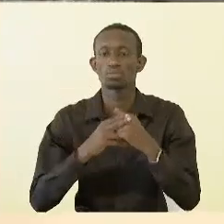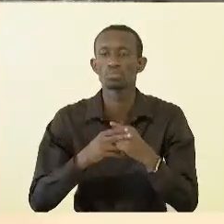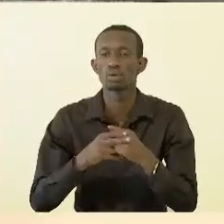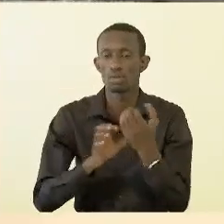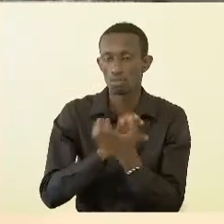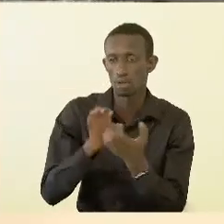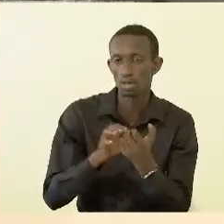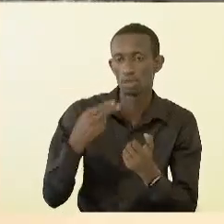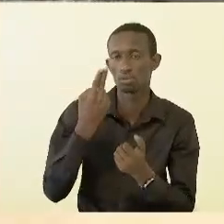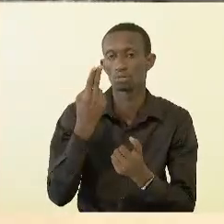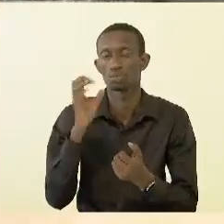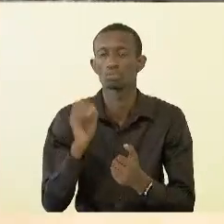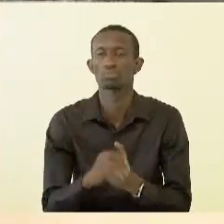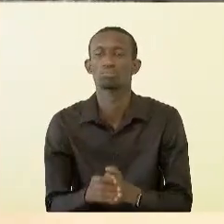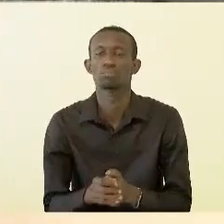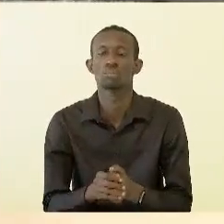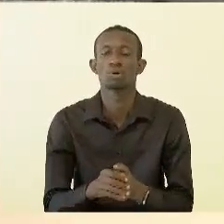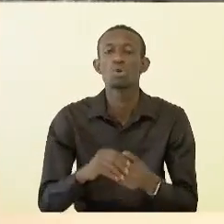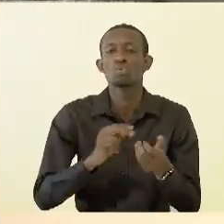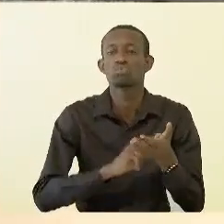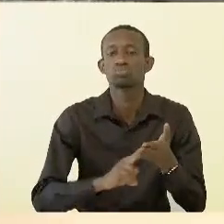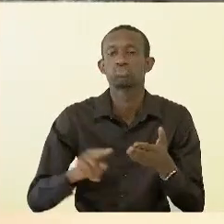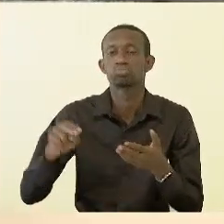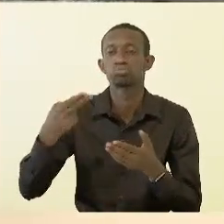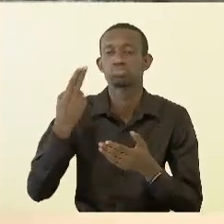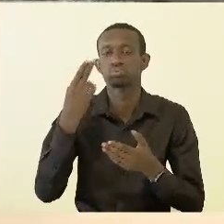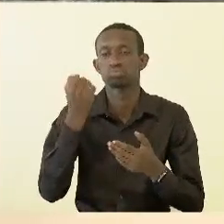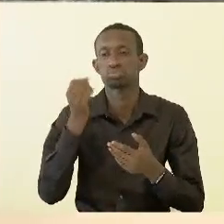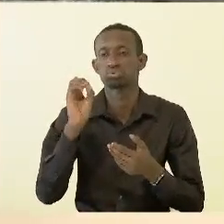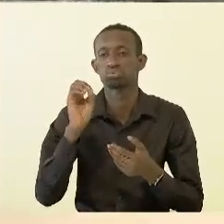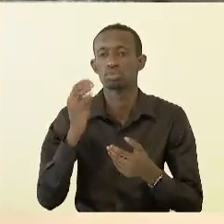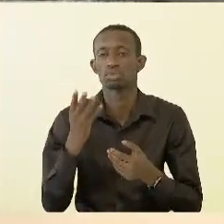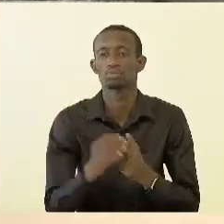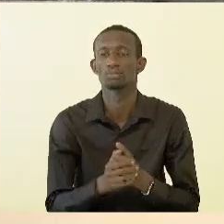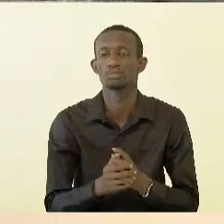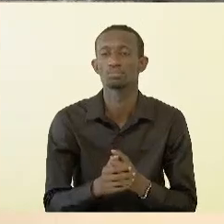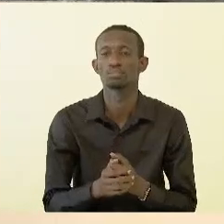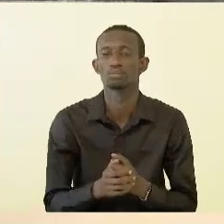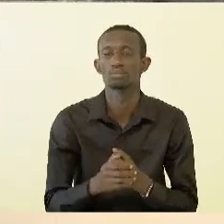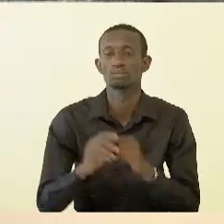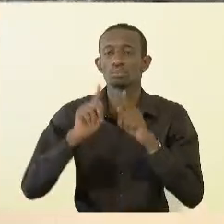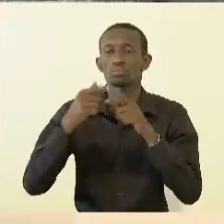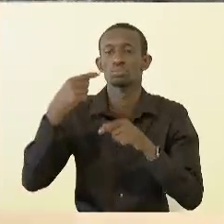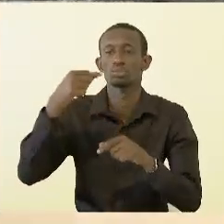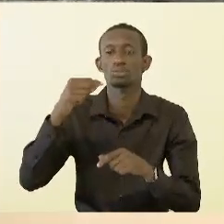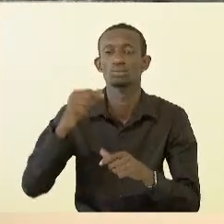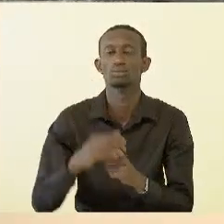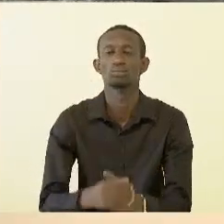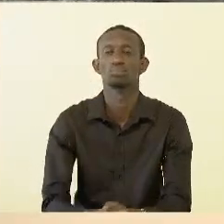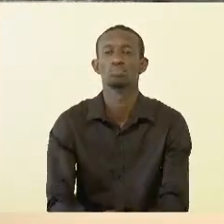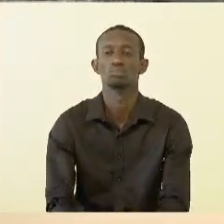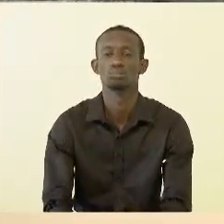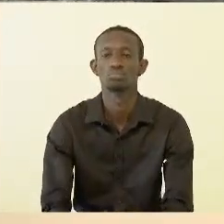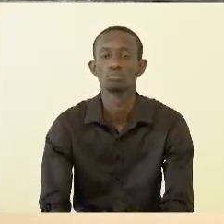water to form concentrated sulfuric acid. Concentrated sulfuric